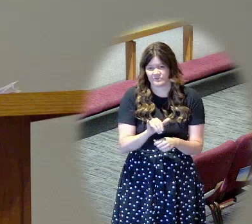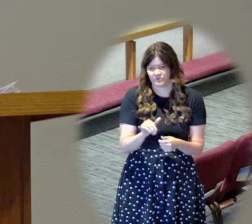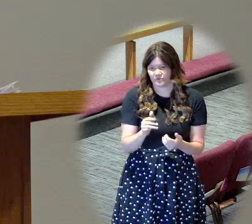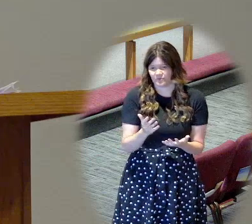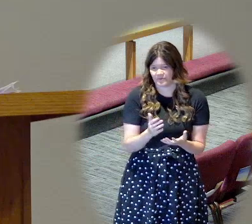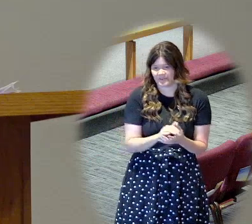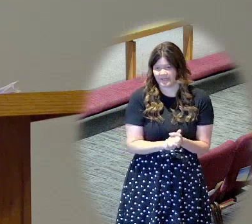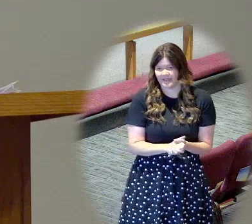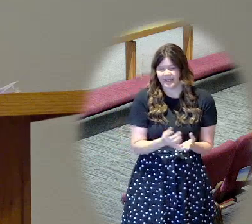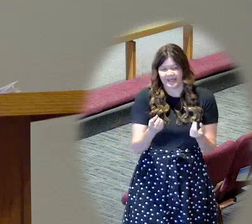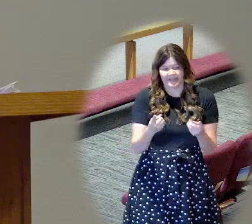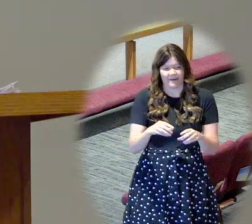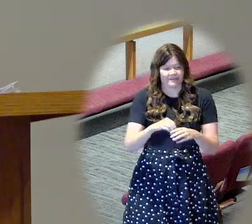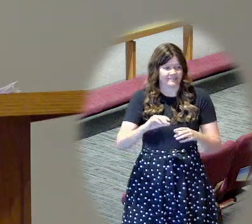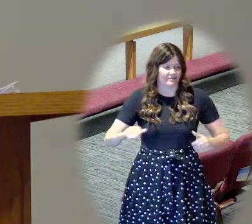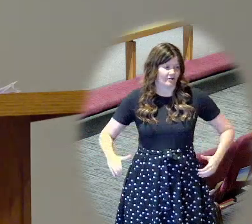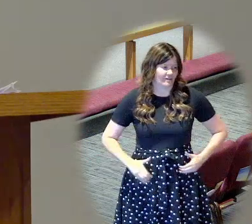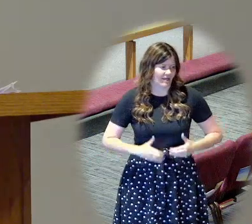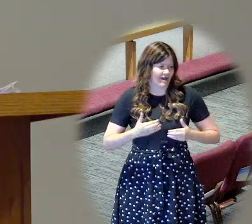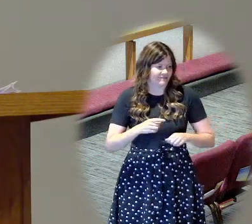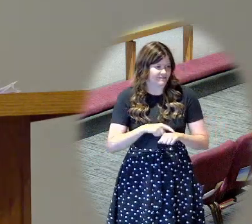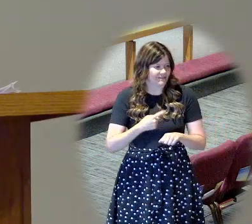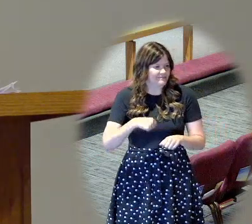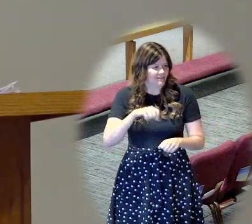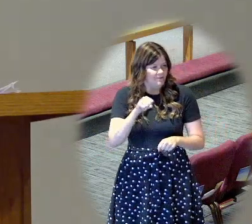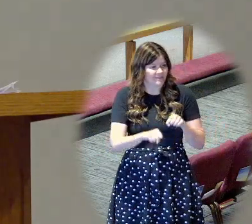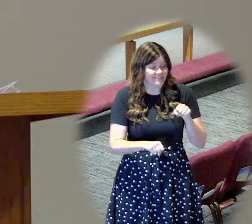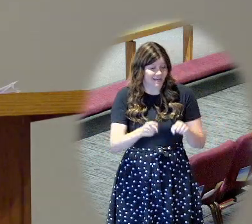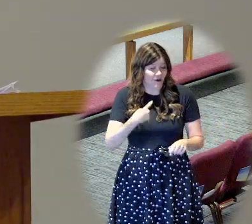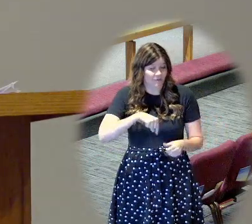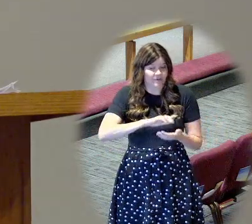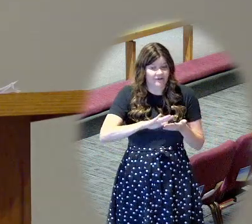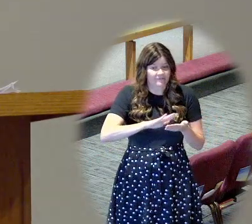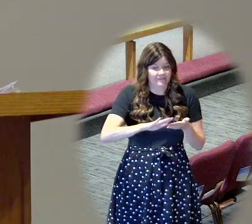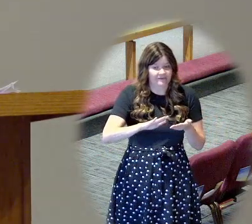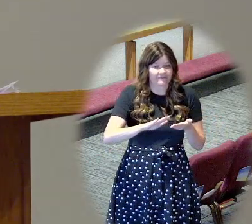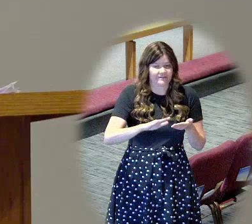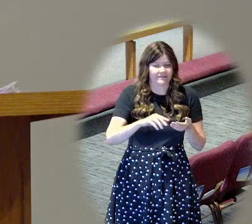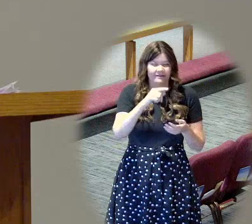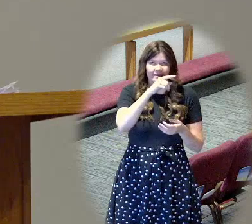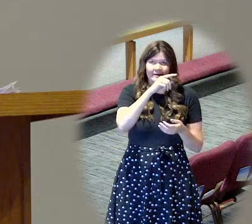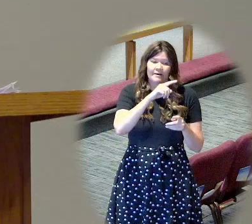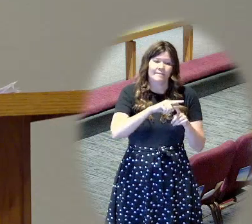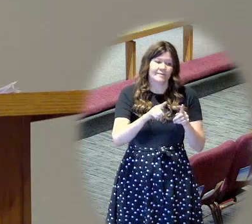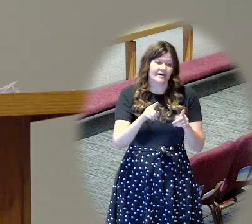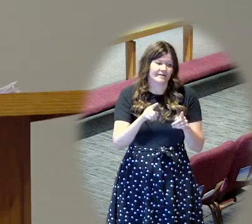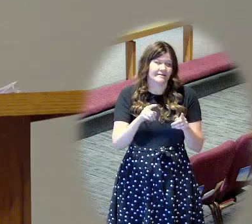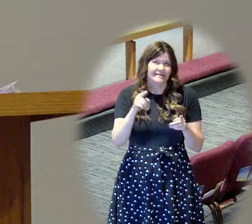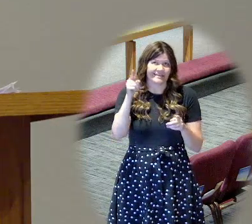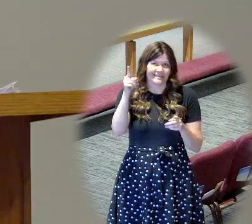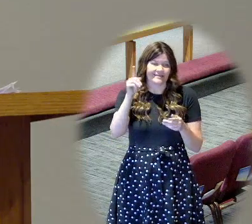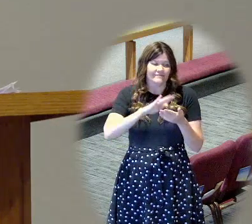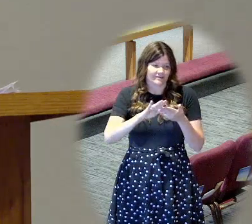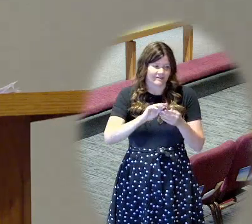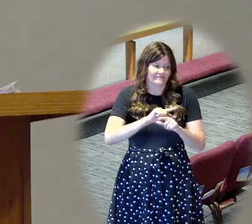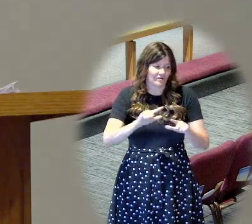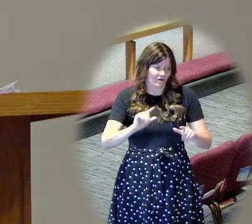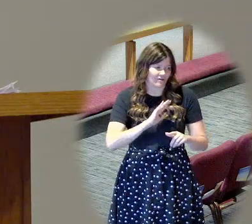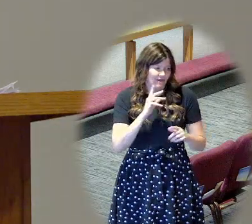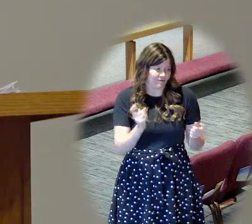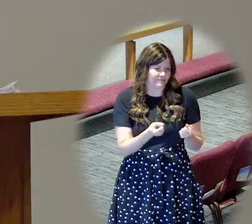it's played out in our lives when we doubt that we truly are forgiven because our sins have been paid for. Sometimes, like